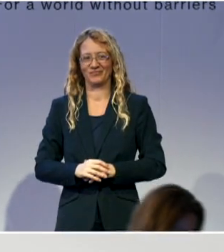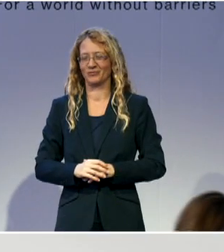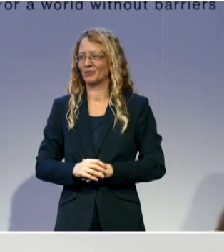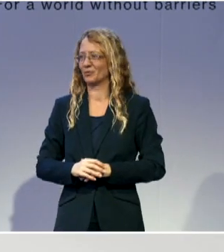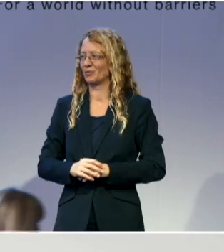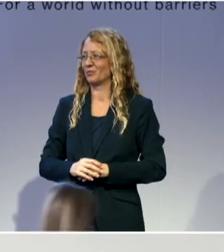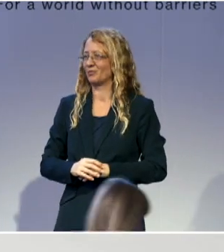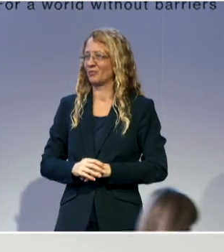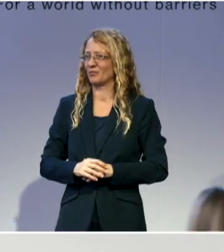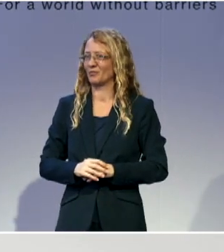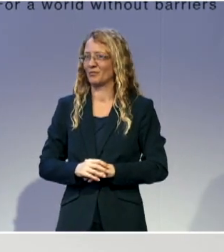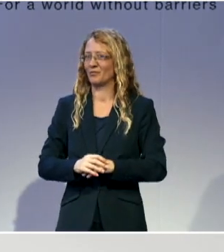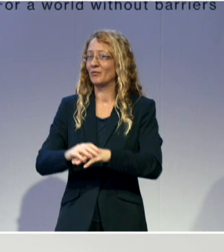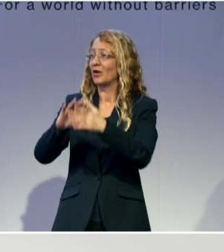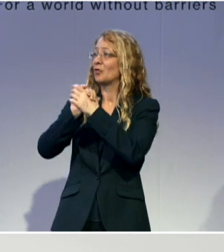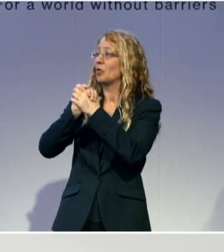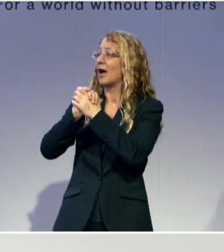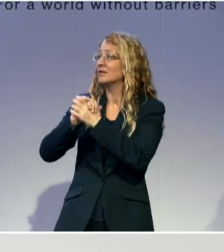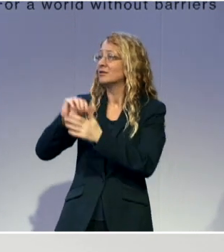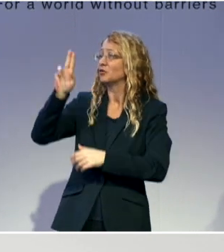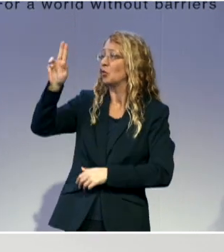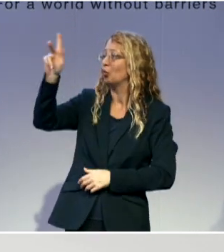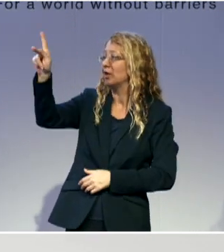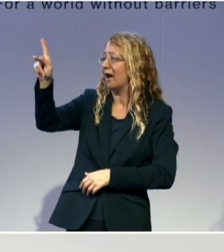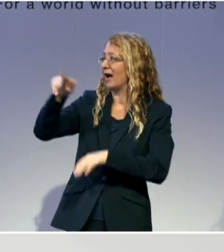Congratulations to Lumos Foundation from the United Kingdom.